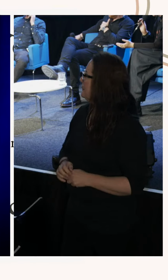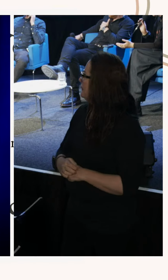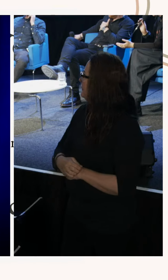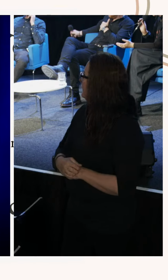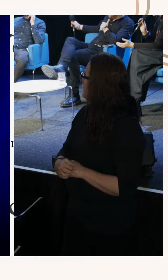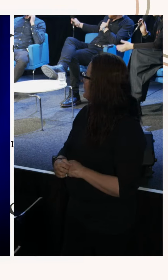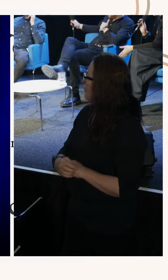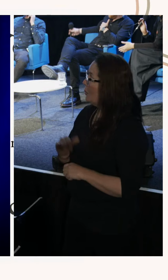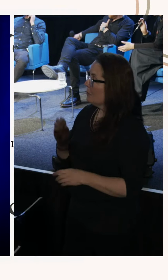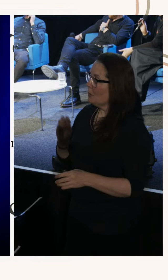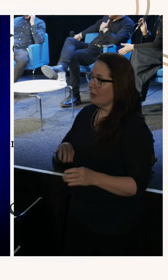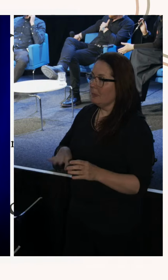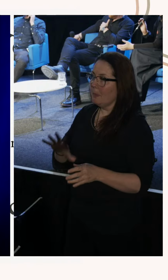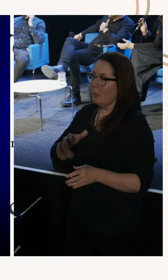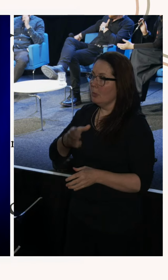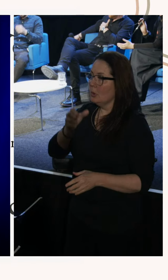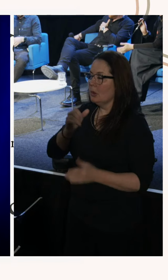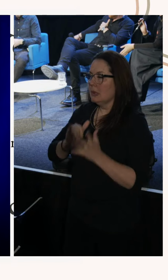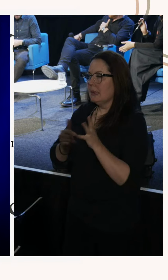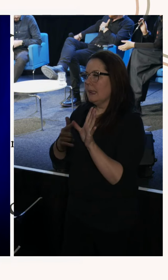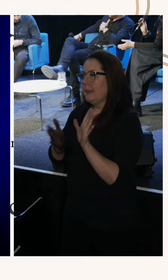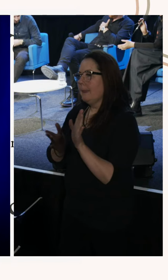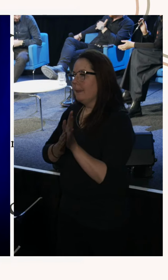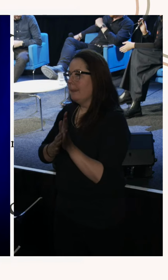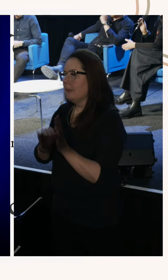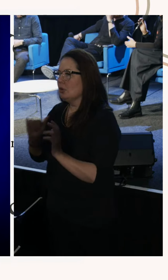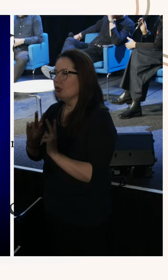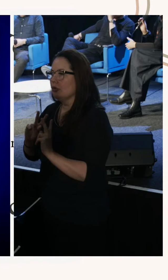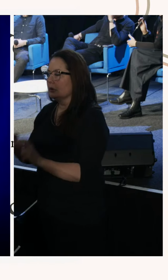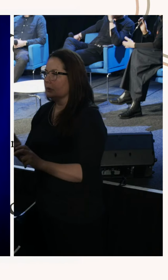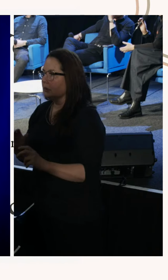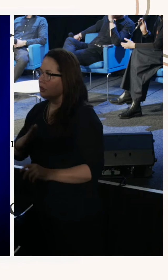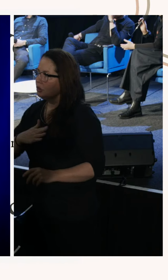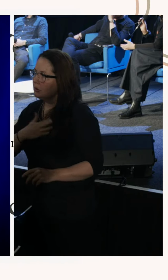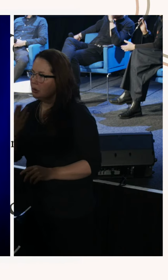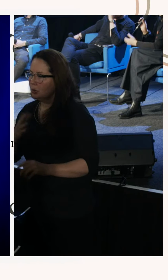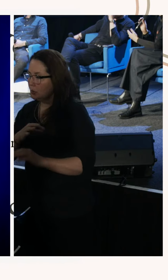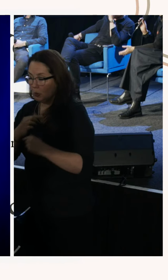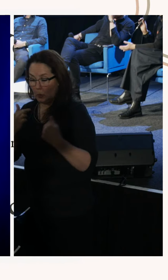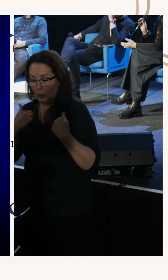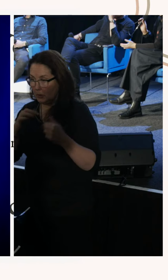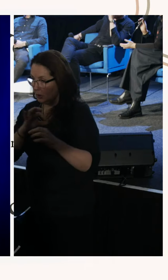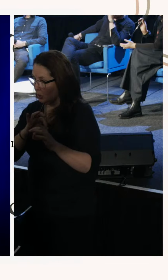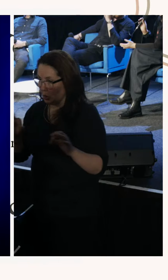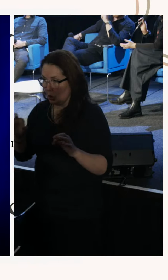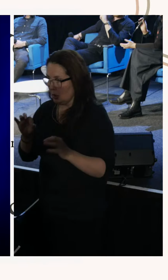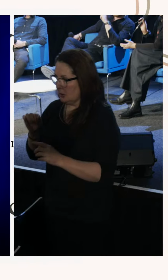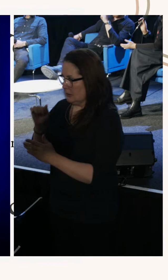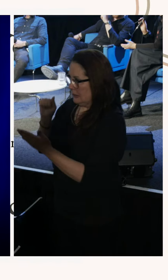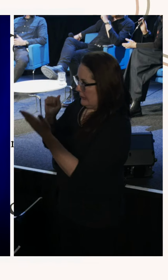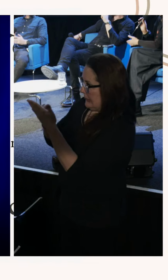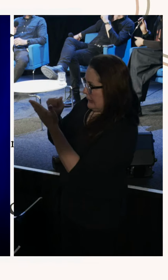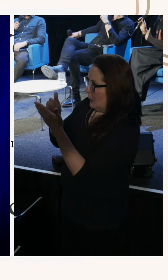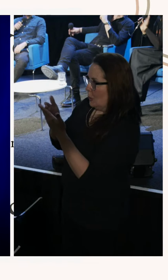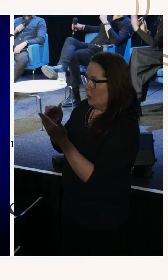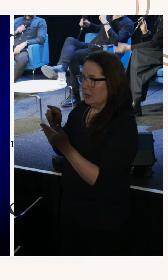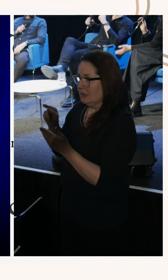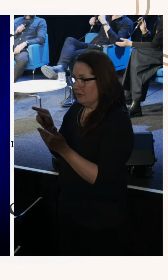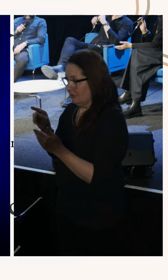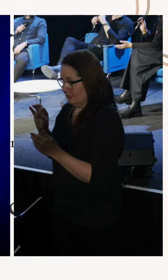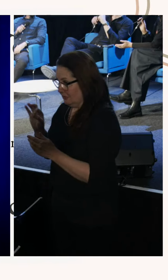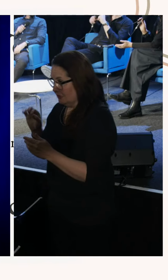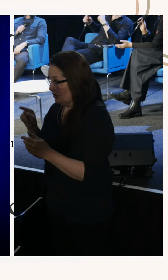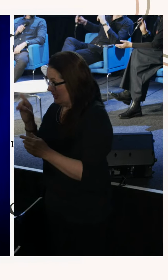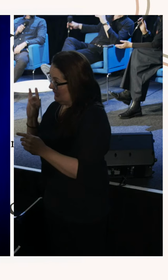so this is your research, and the interesting thing is we didn't knock on your door. This was research that you found, and you